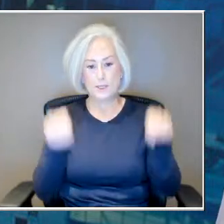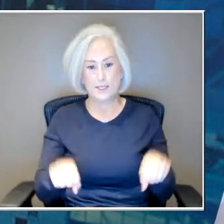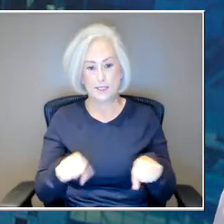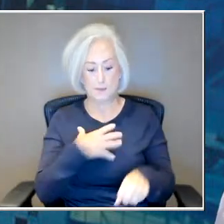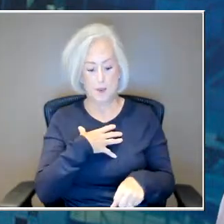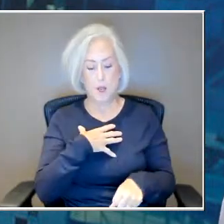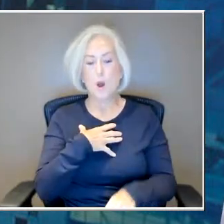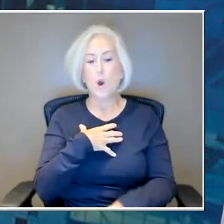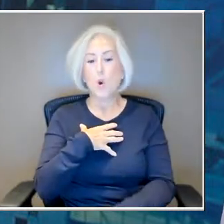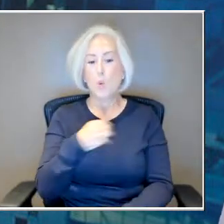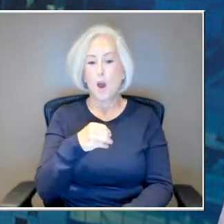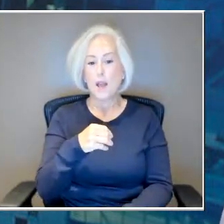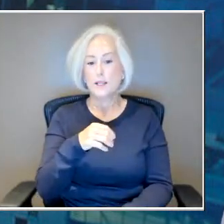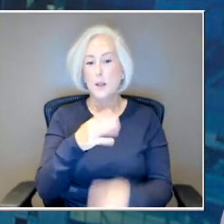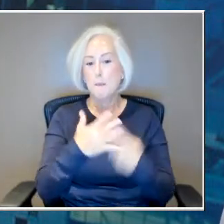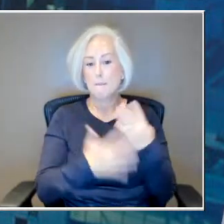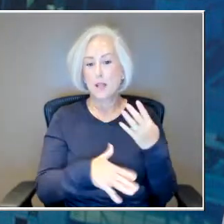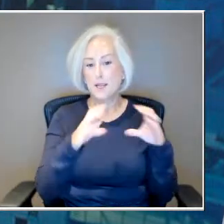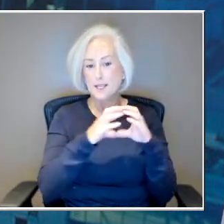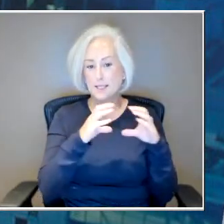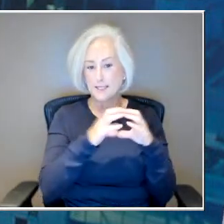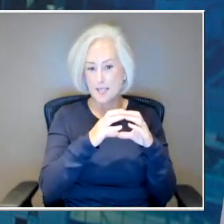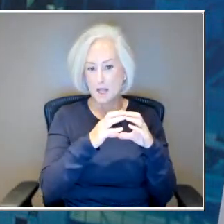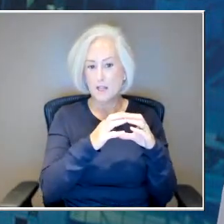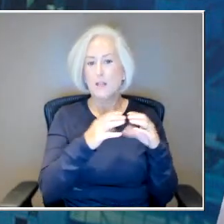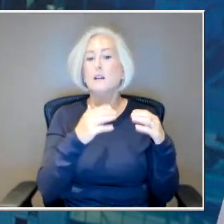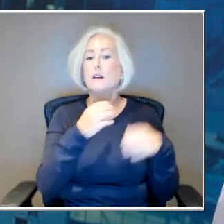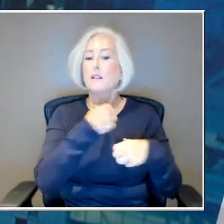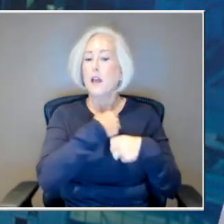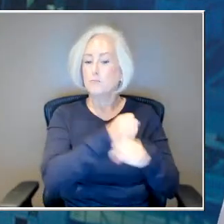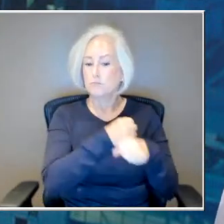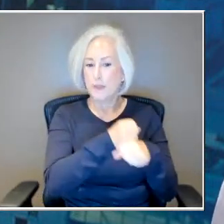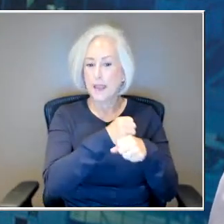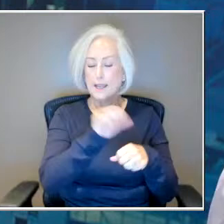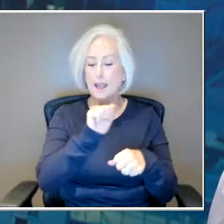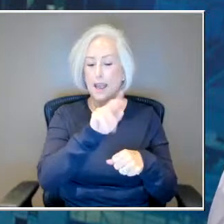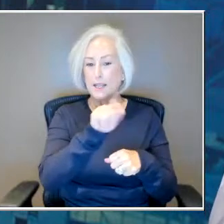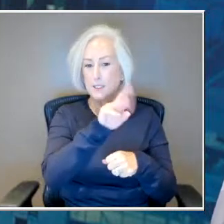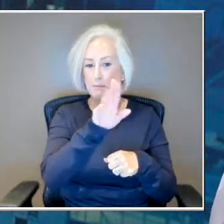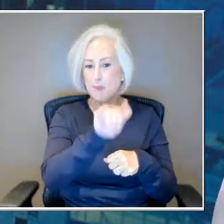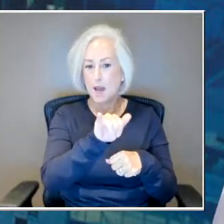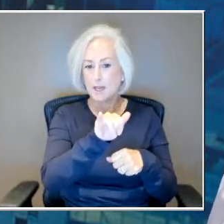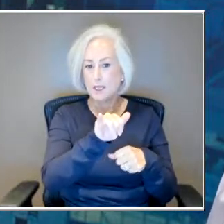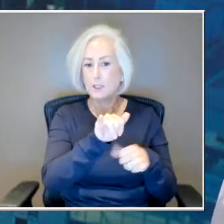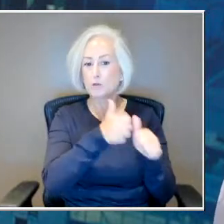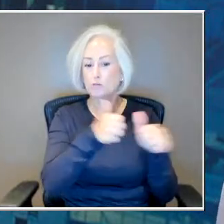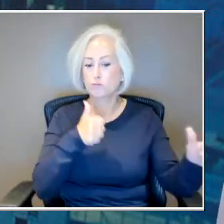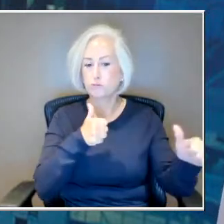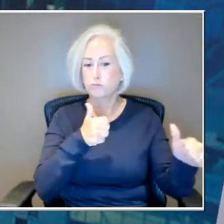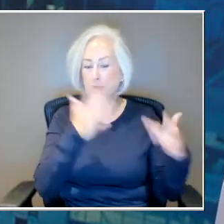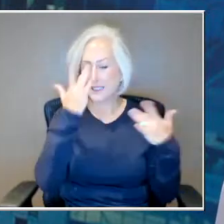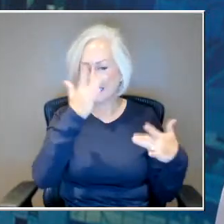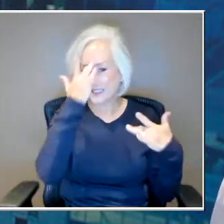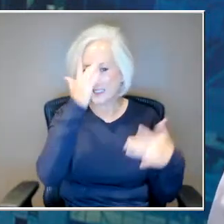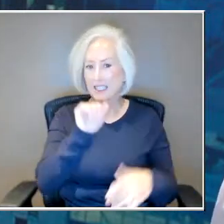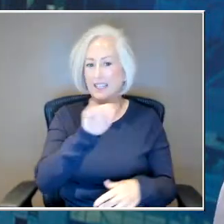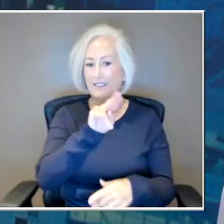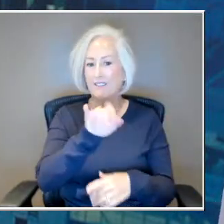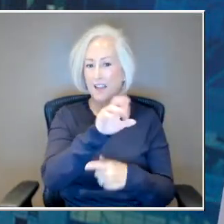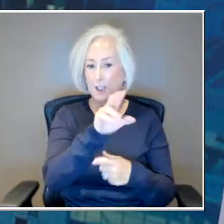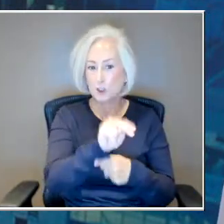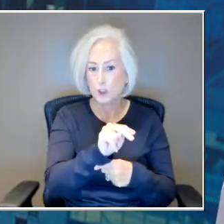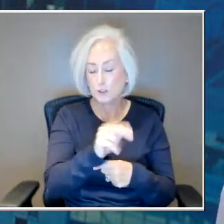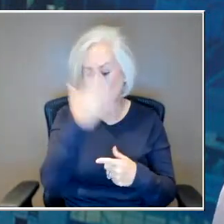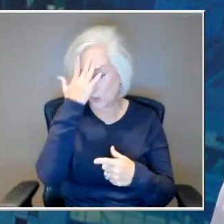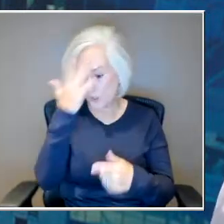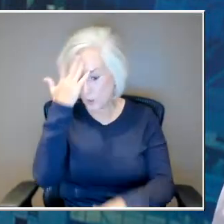of it, like the plasma cells, that produce antibodies to fight infection. Some of it for some reason. We don't know. Is it genetics? Is